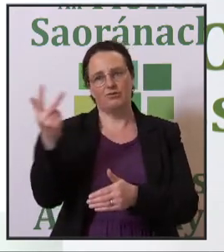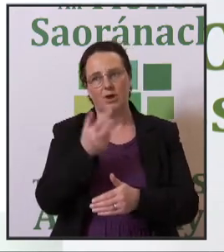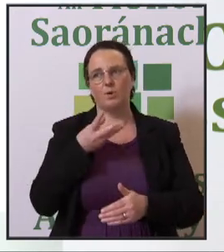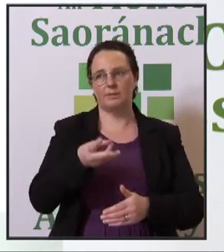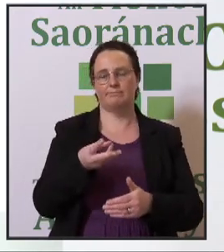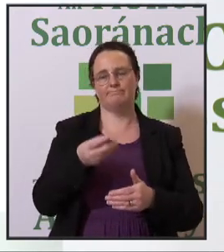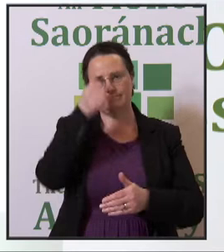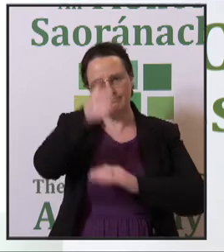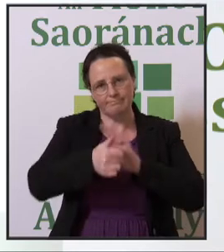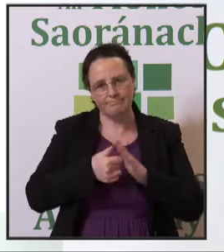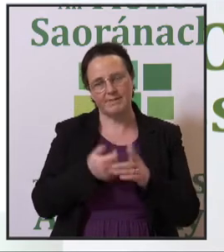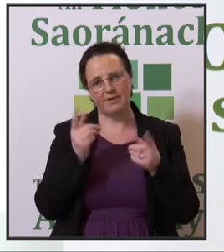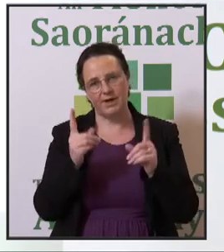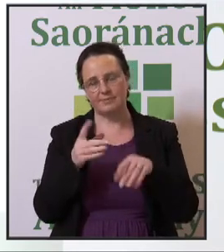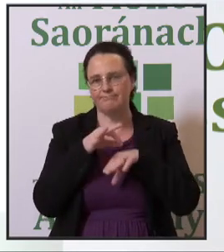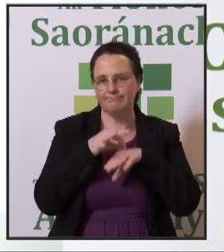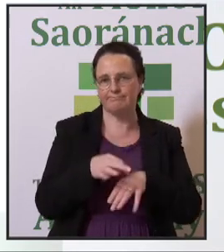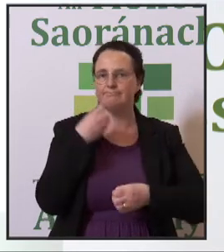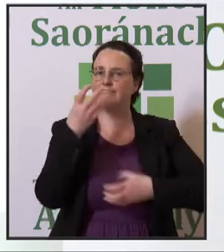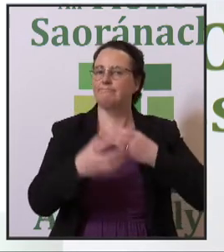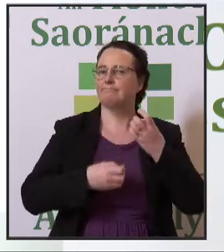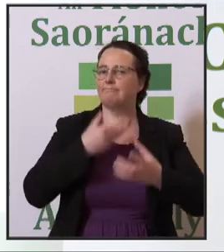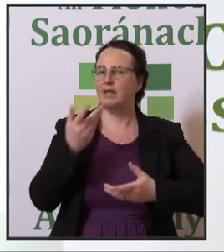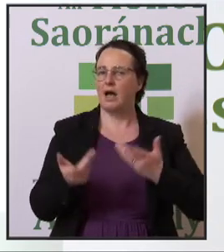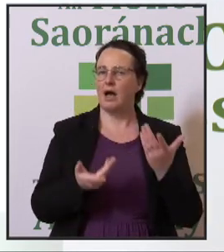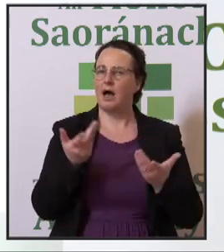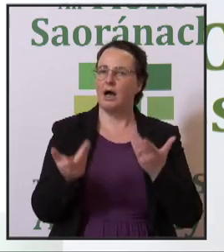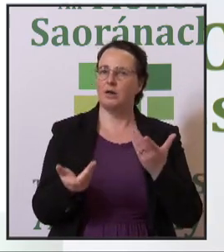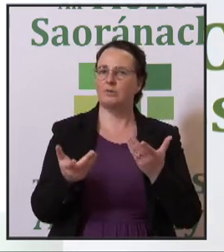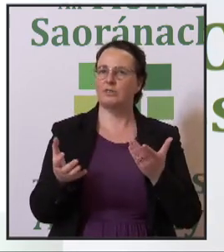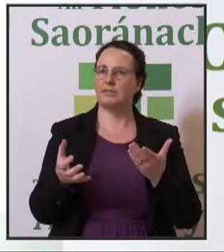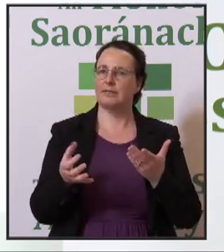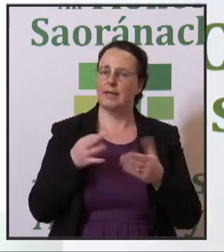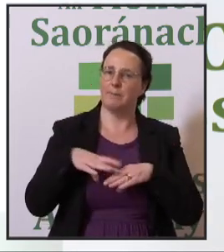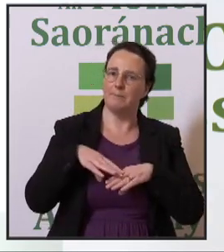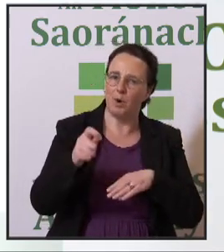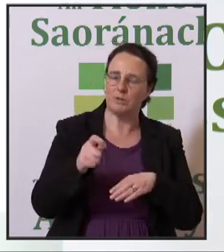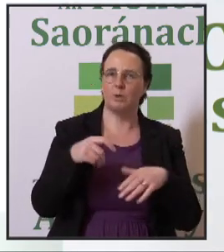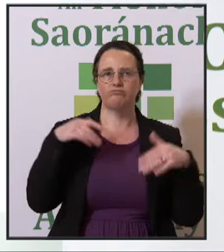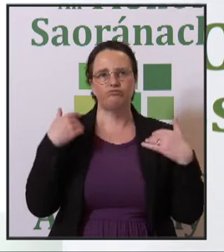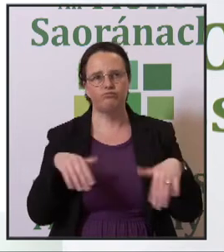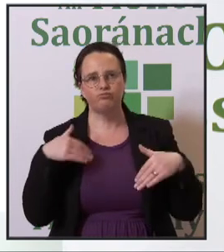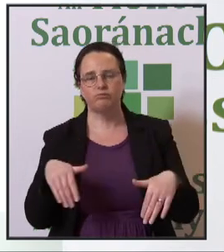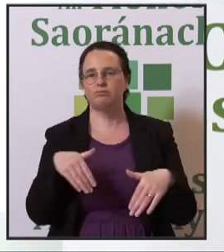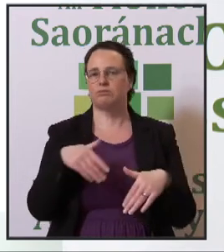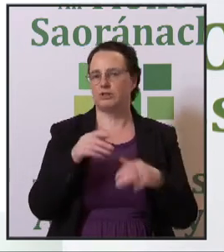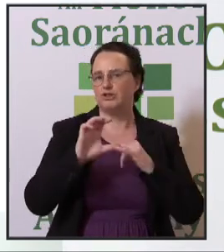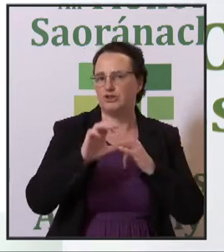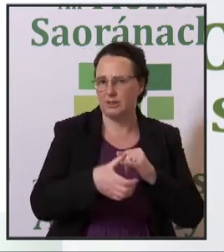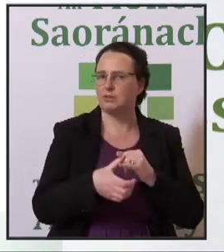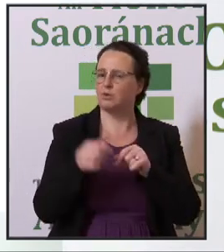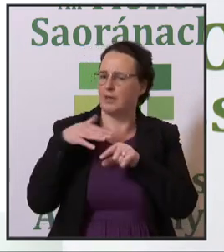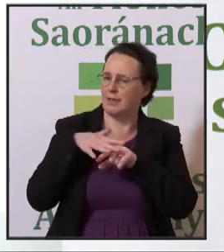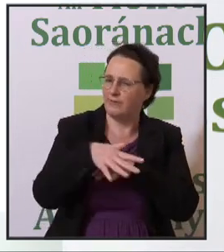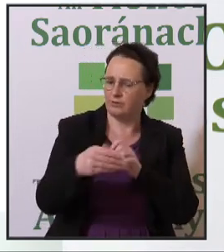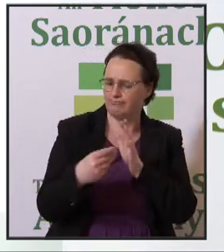some advice and guidance about how we might make the most of this extraordinary opportunity to influence the